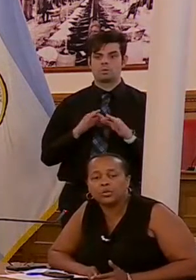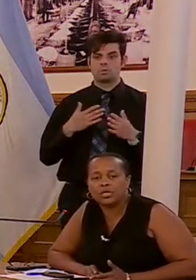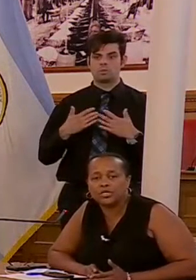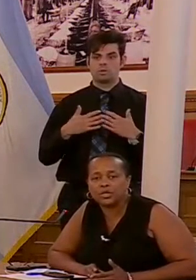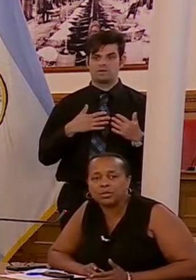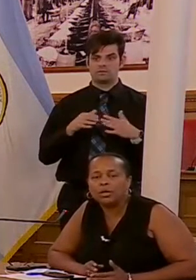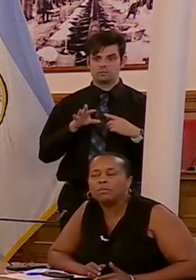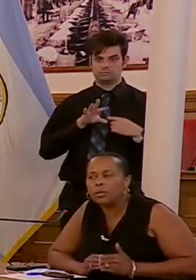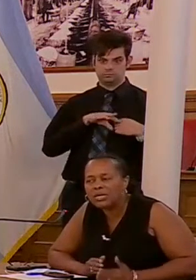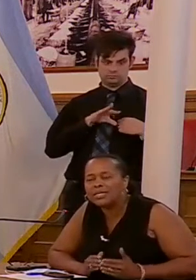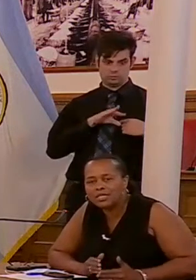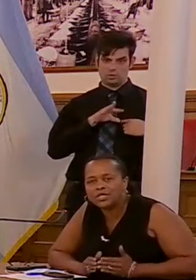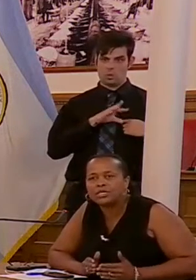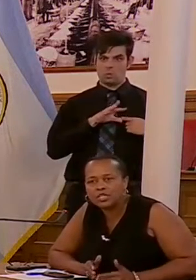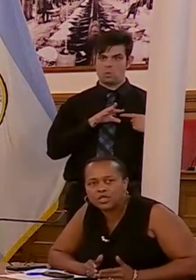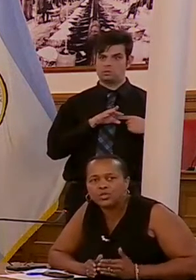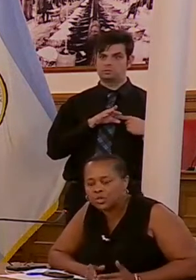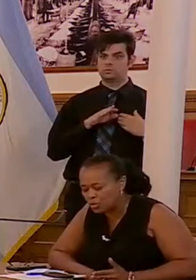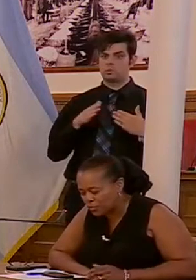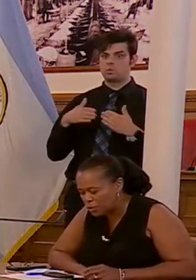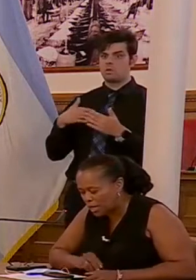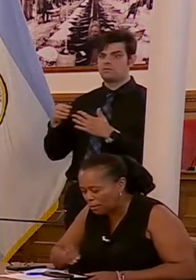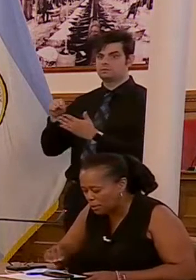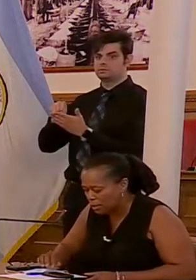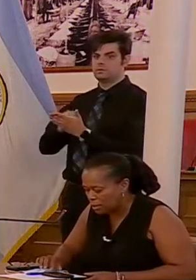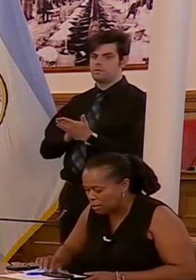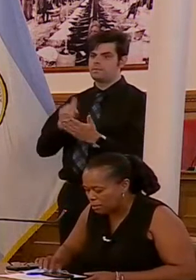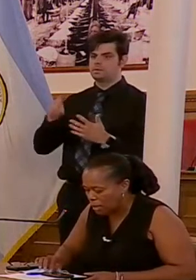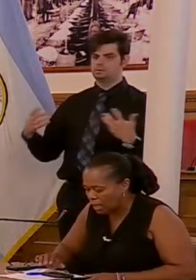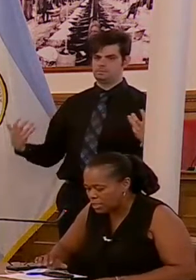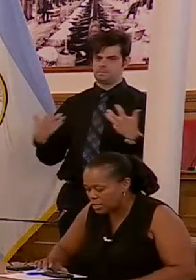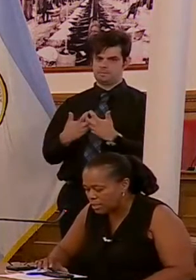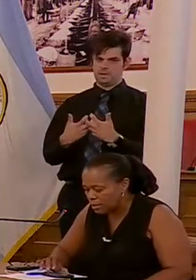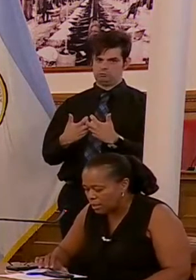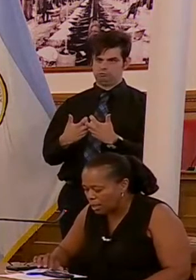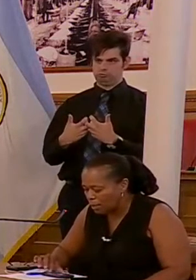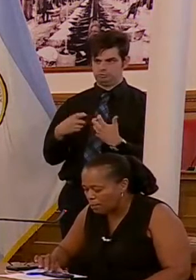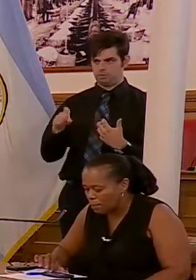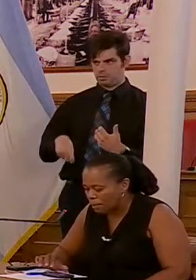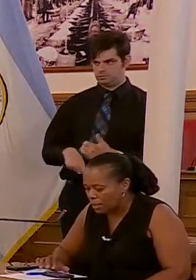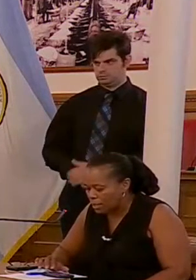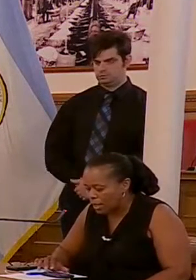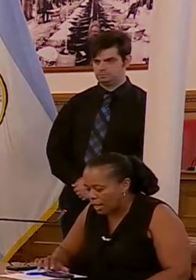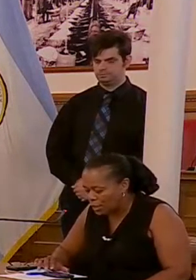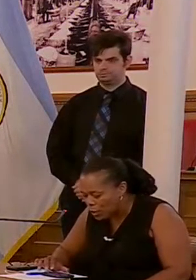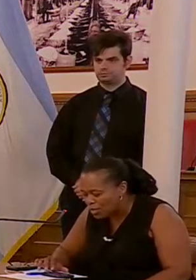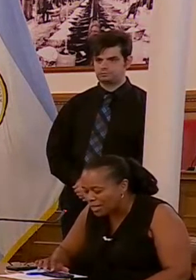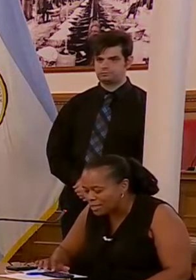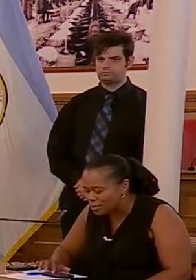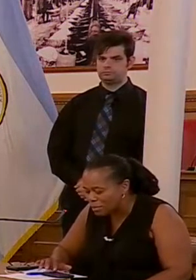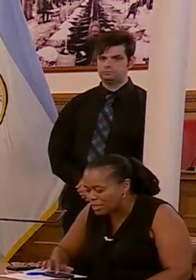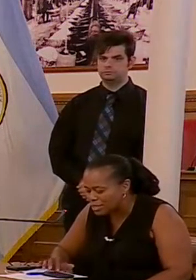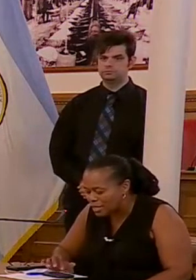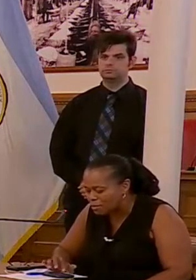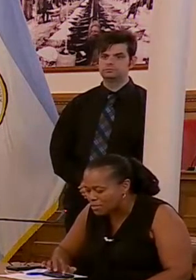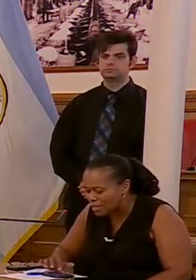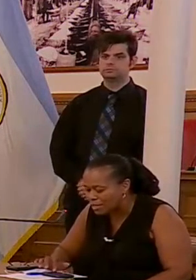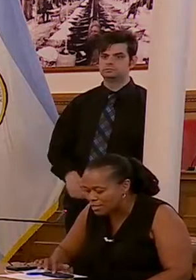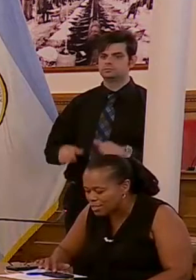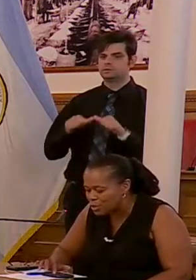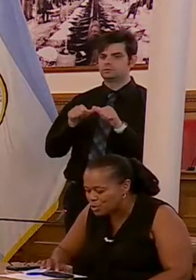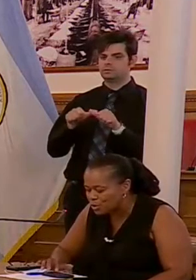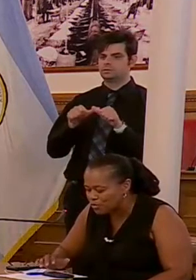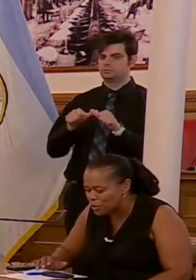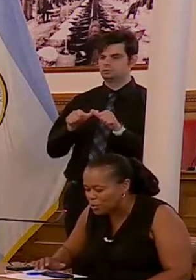in sync with each other. But we need to continue to review that policy. I know that making statements